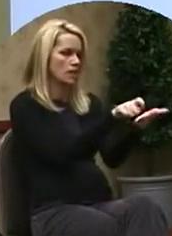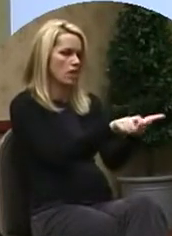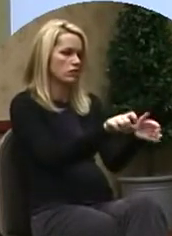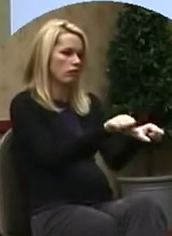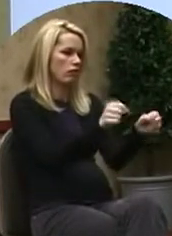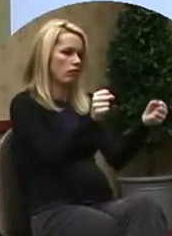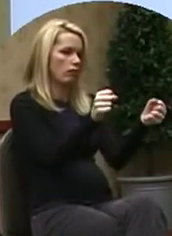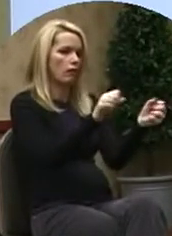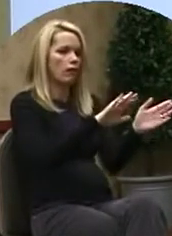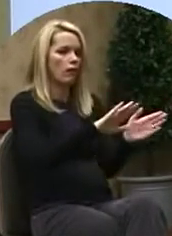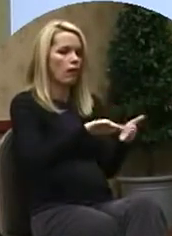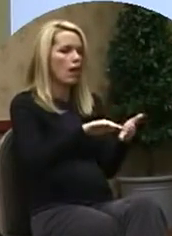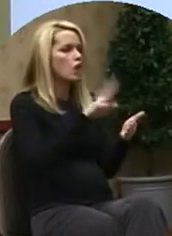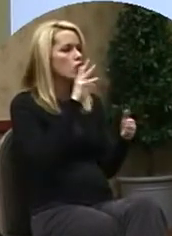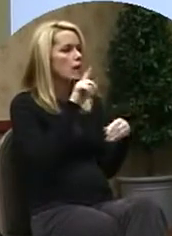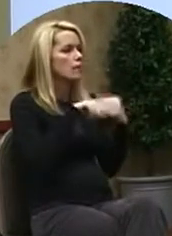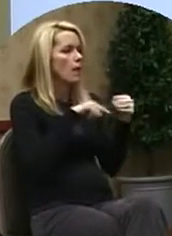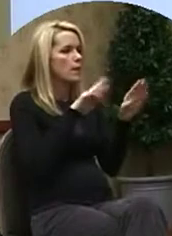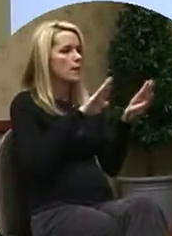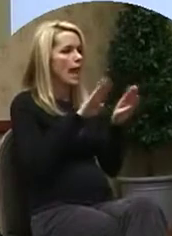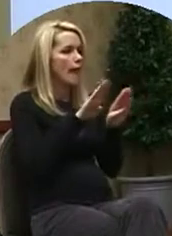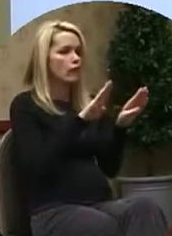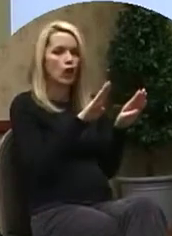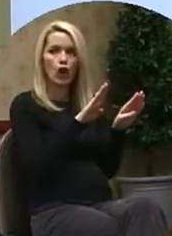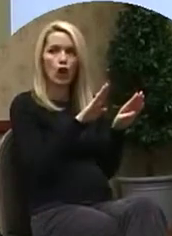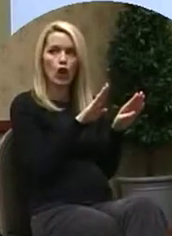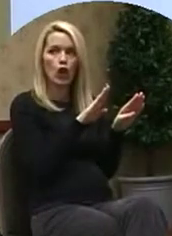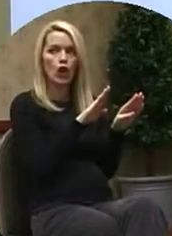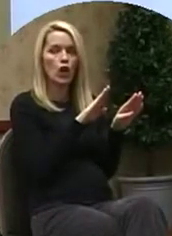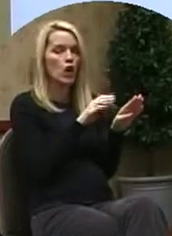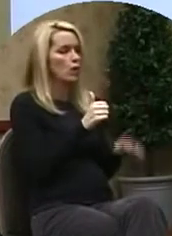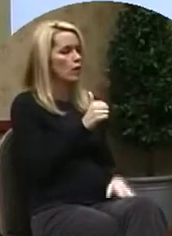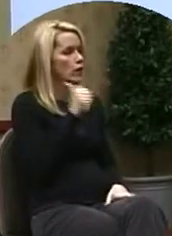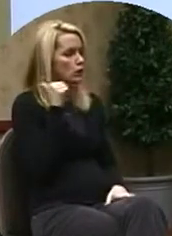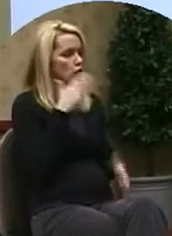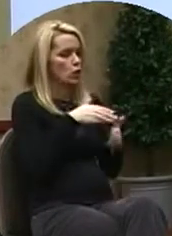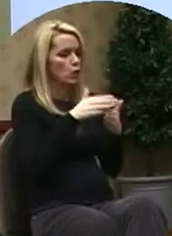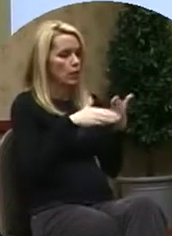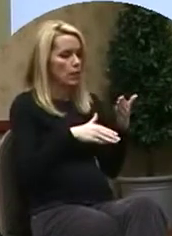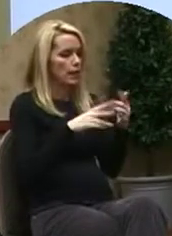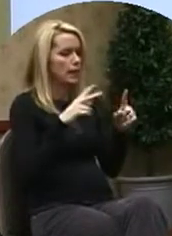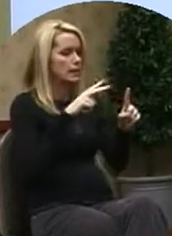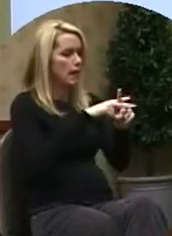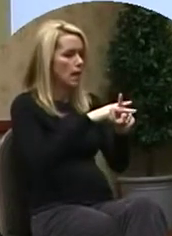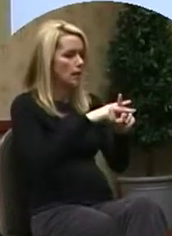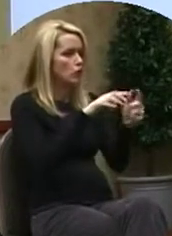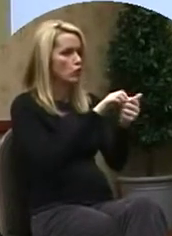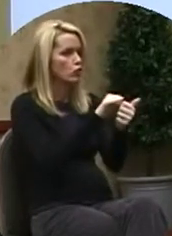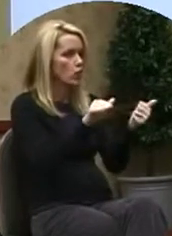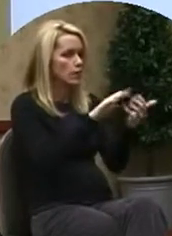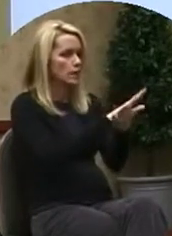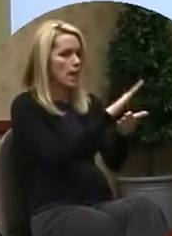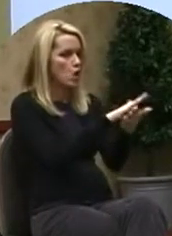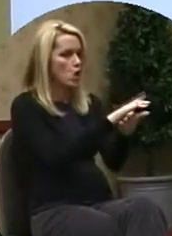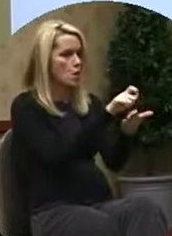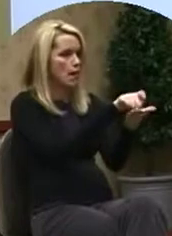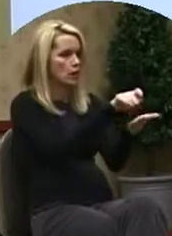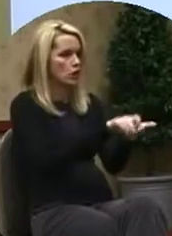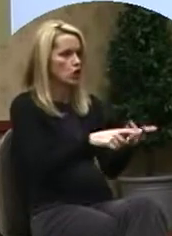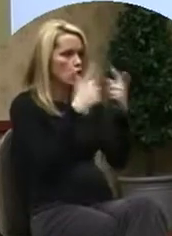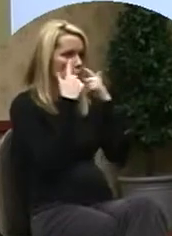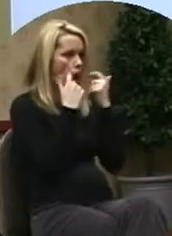into the behavior. What does the problem behavior look like? Refuses to complete assignments, destroys paper, pencils, cries, yells, etc. How often does it